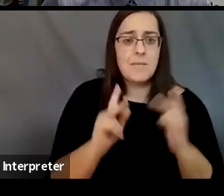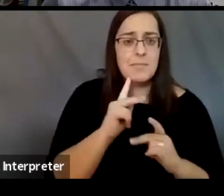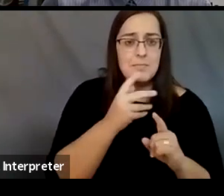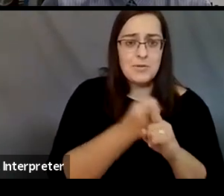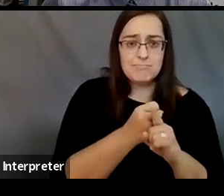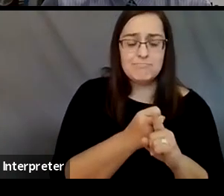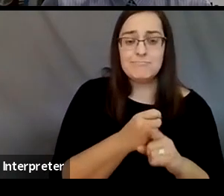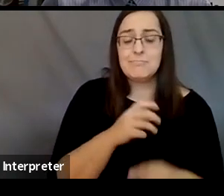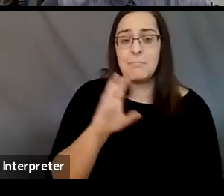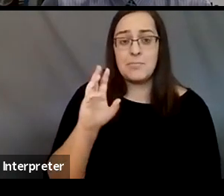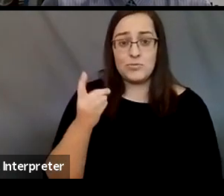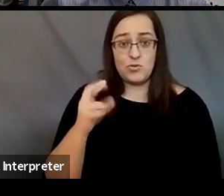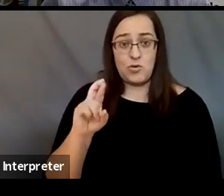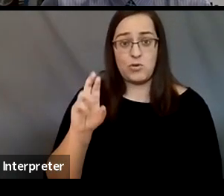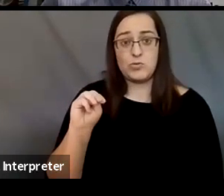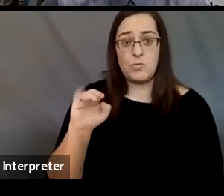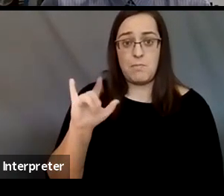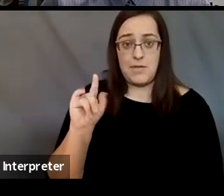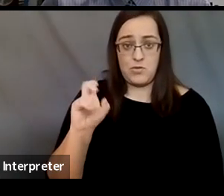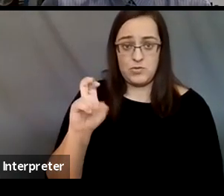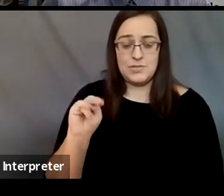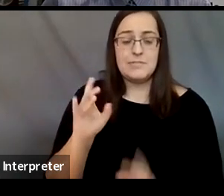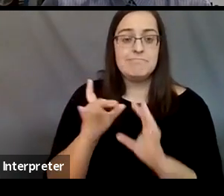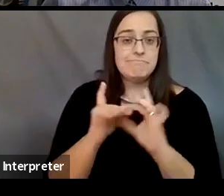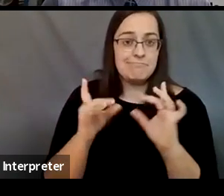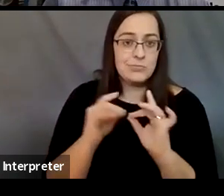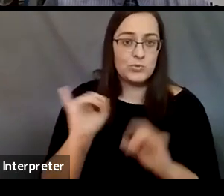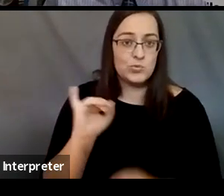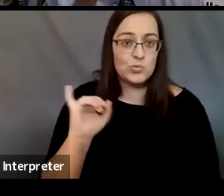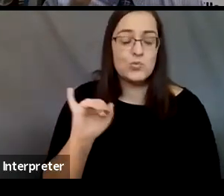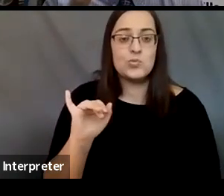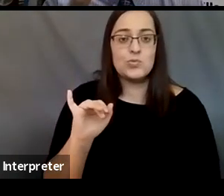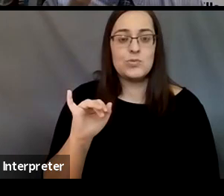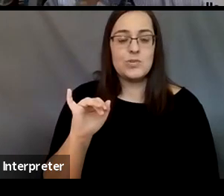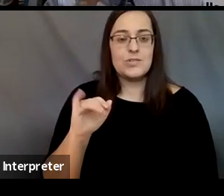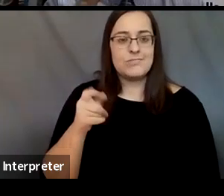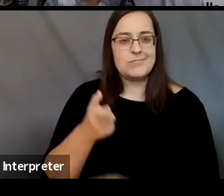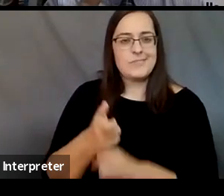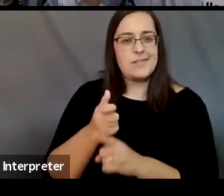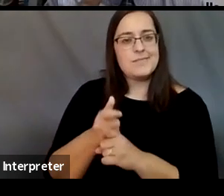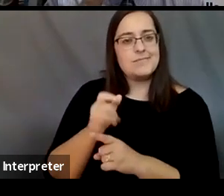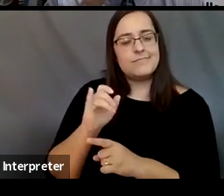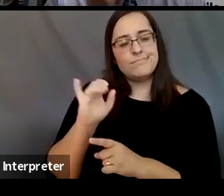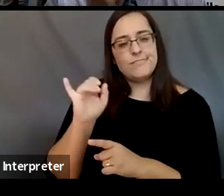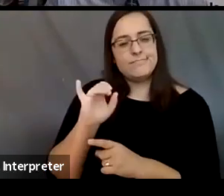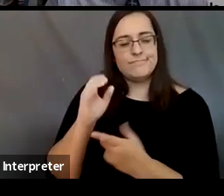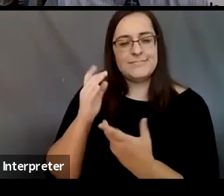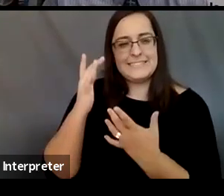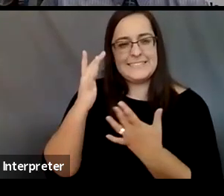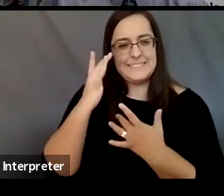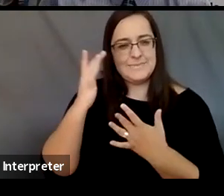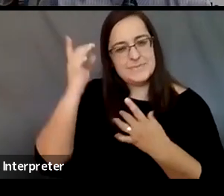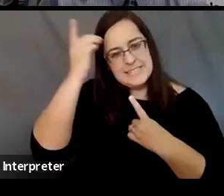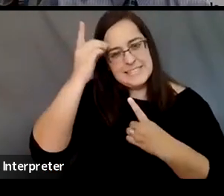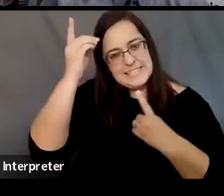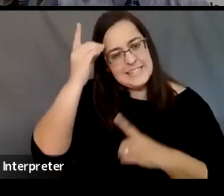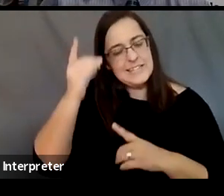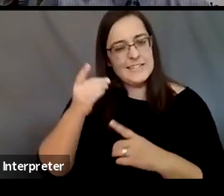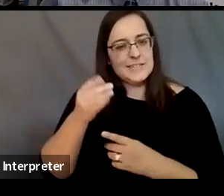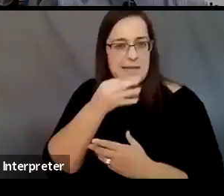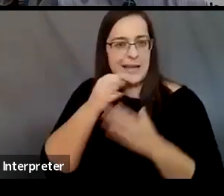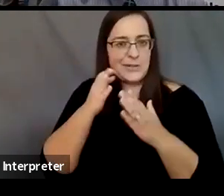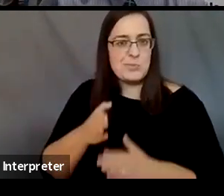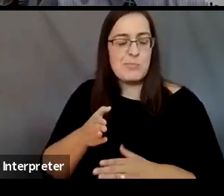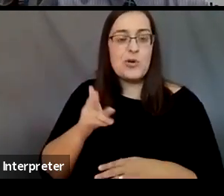Dr. Milton has spoken a lot about this as well as our resident infectious disease expert. However,